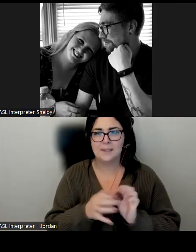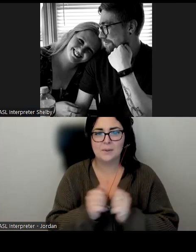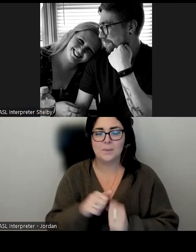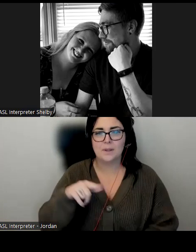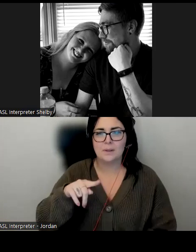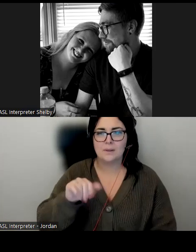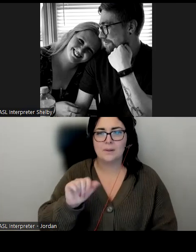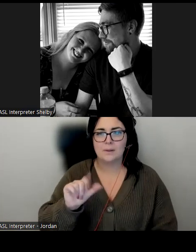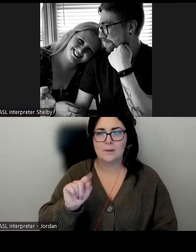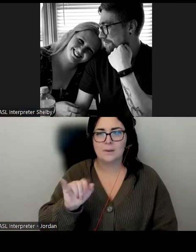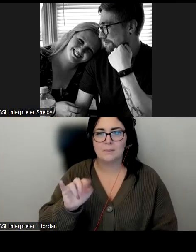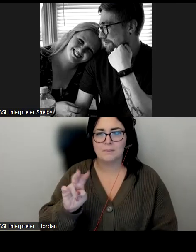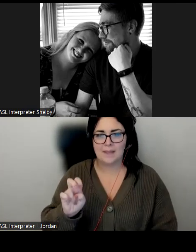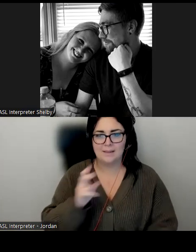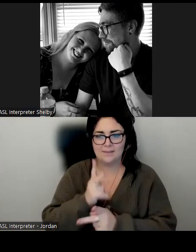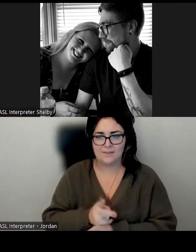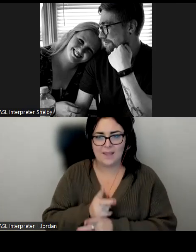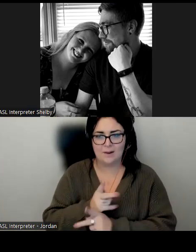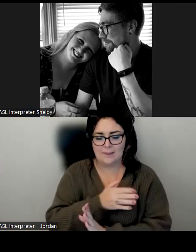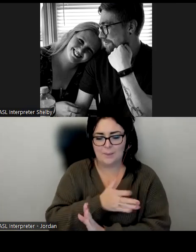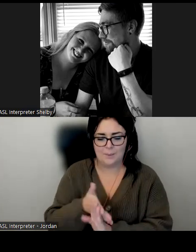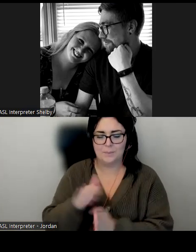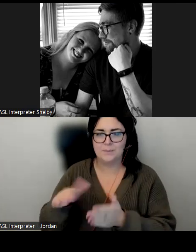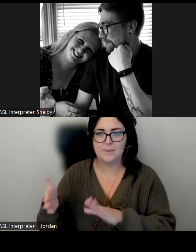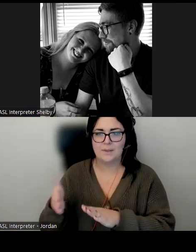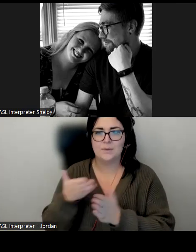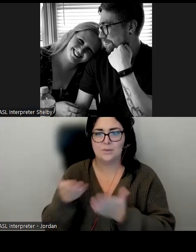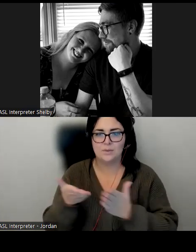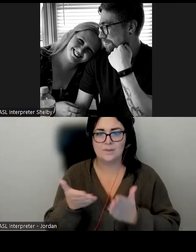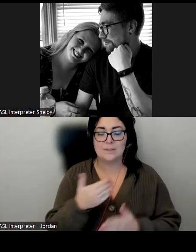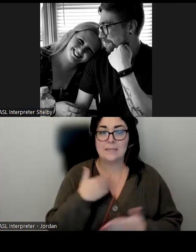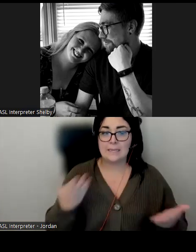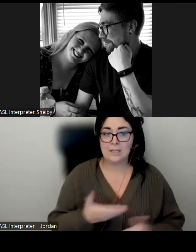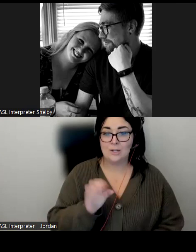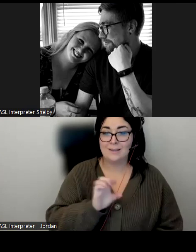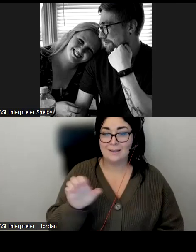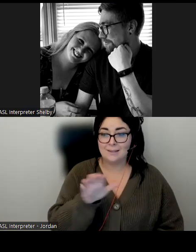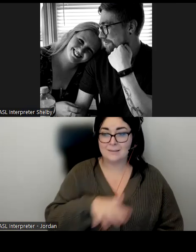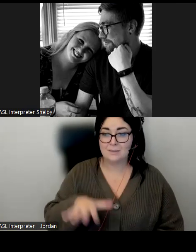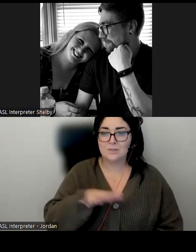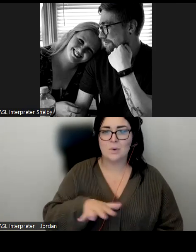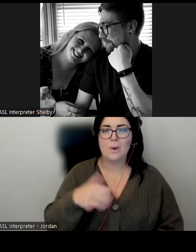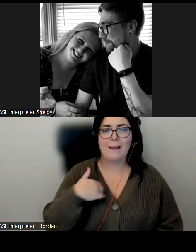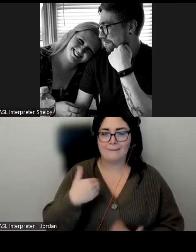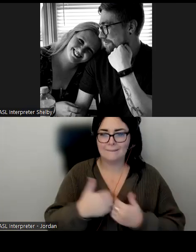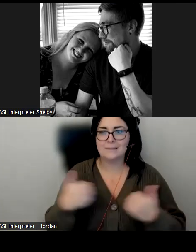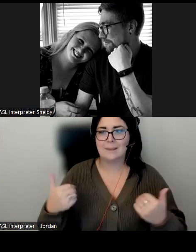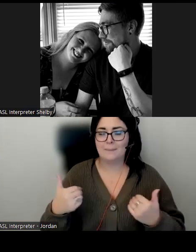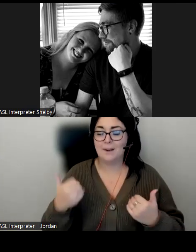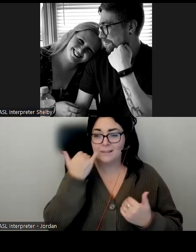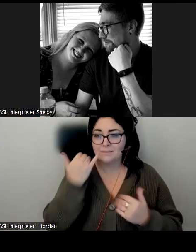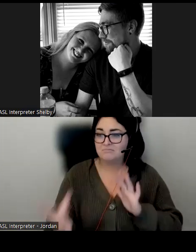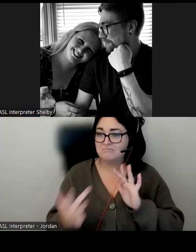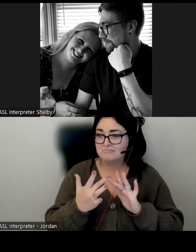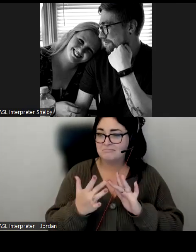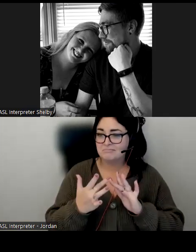the Eastern zone, we have a separate department. So I can, if you wanted to reach out to me,